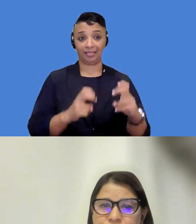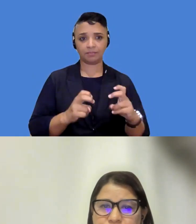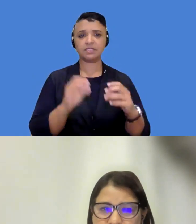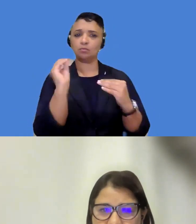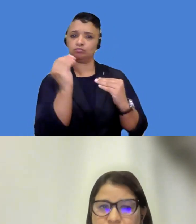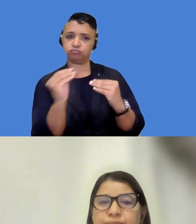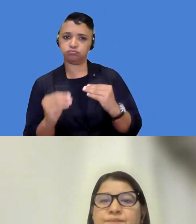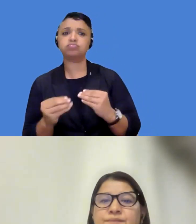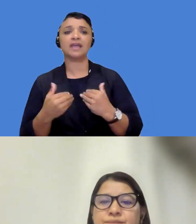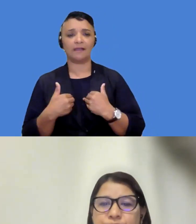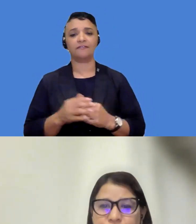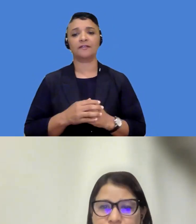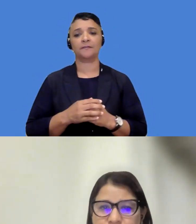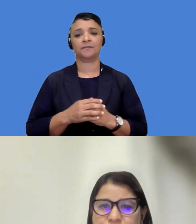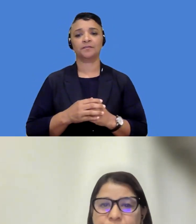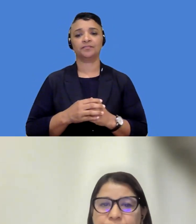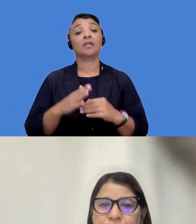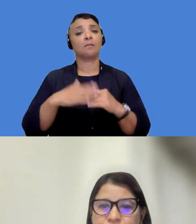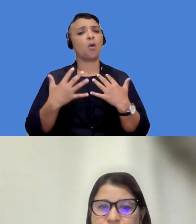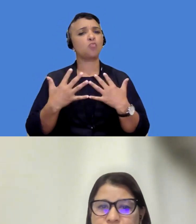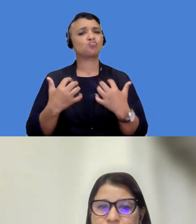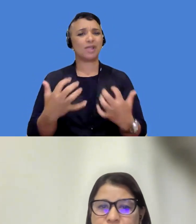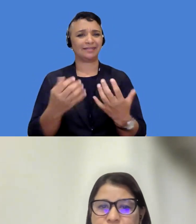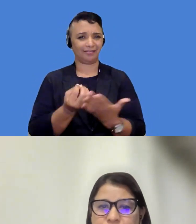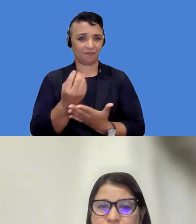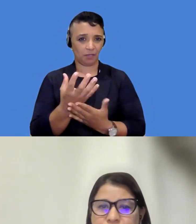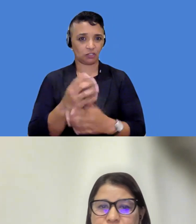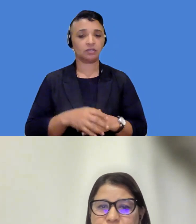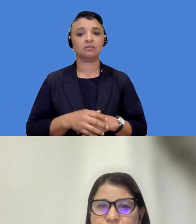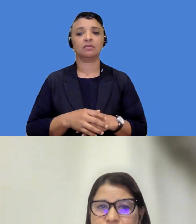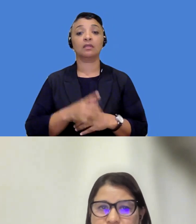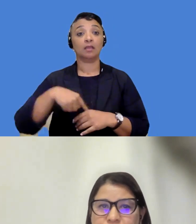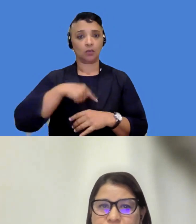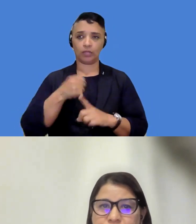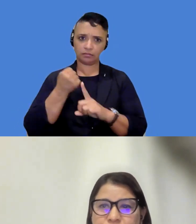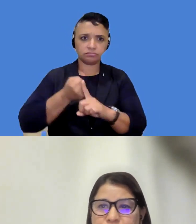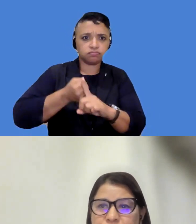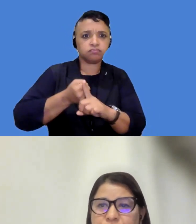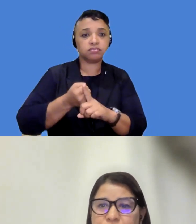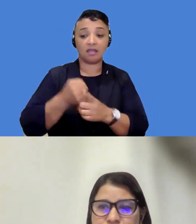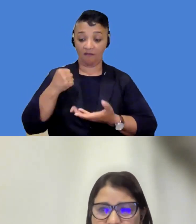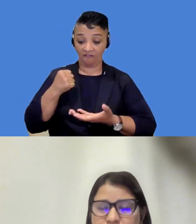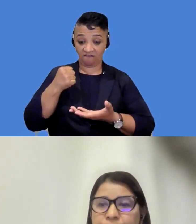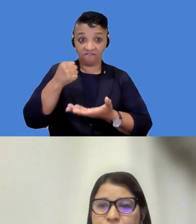GDS. And finally, on a more practical level, we are actively advocating so that any funding